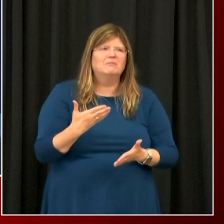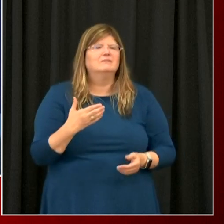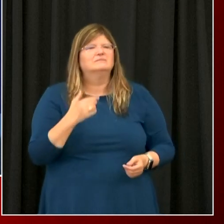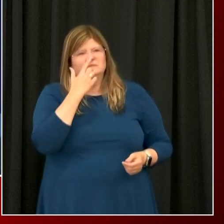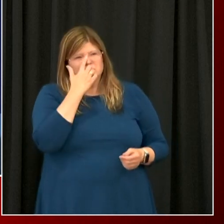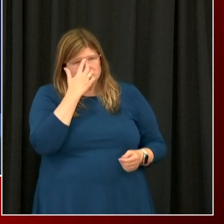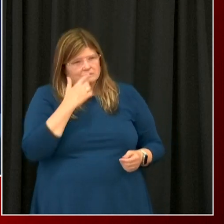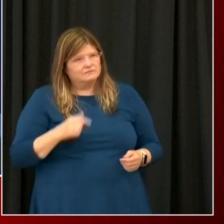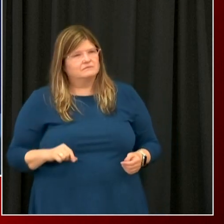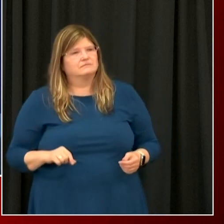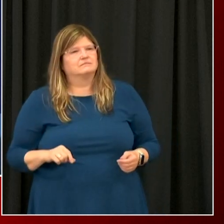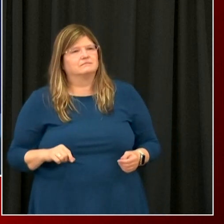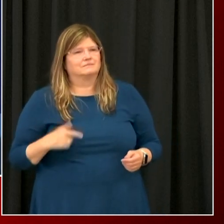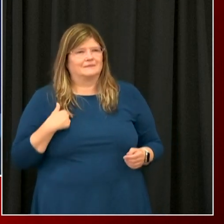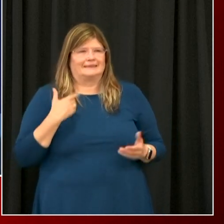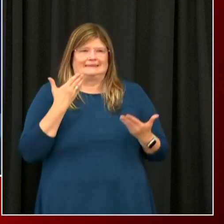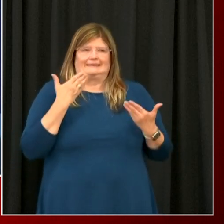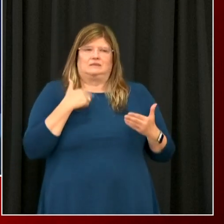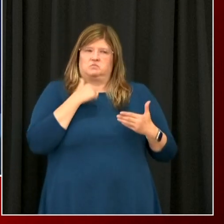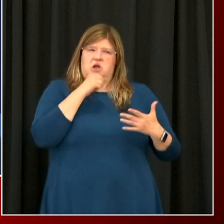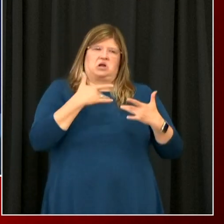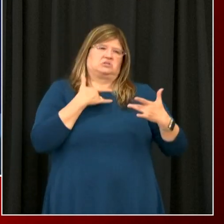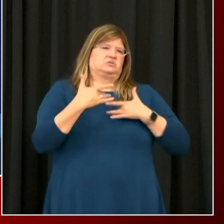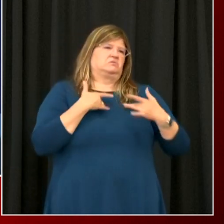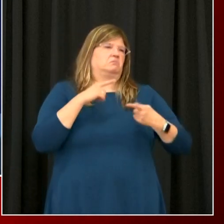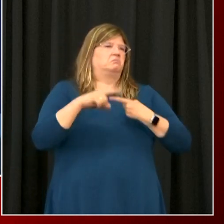not overly concerned about low